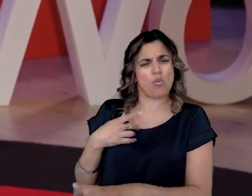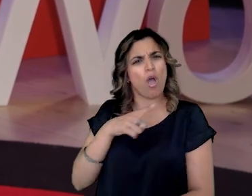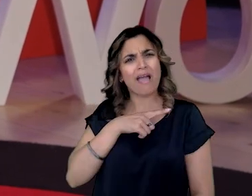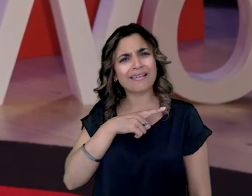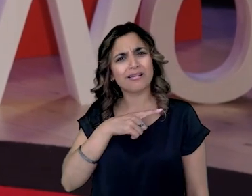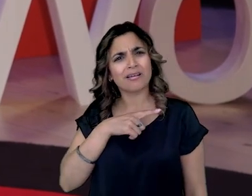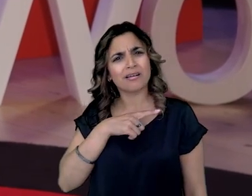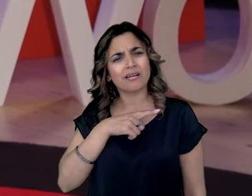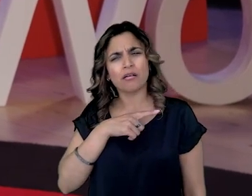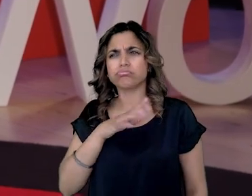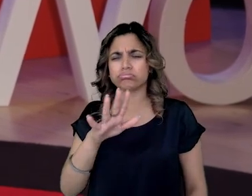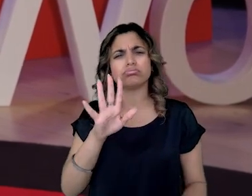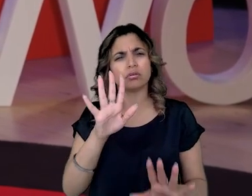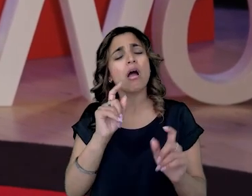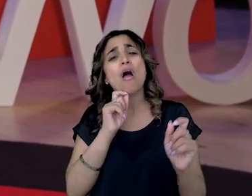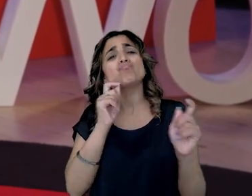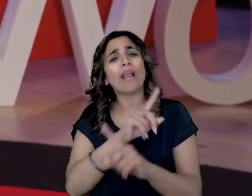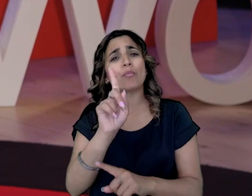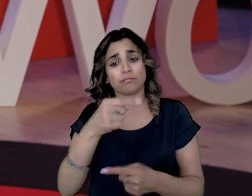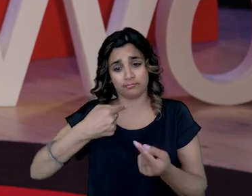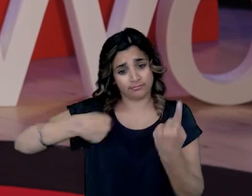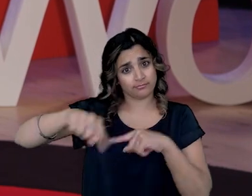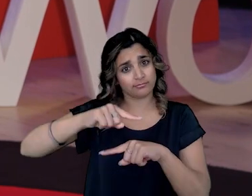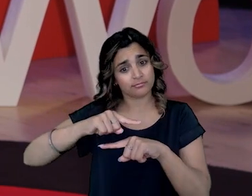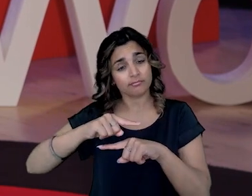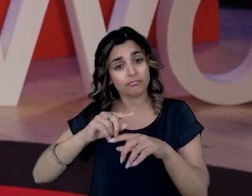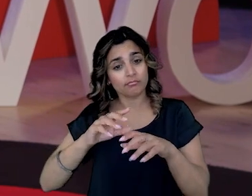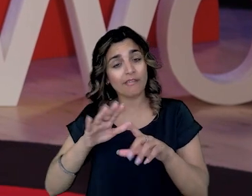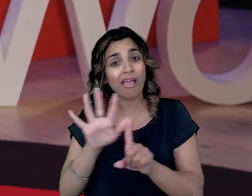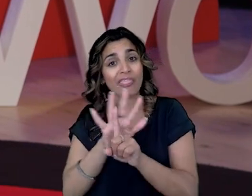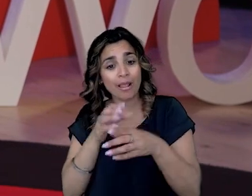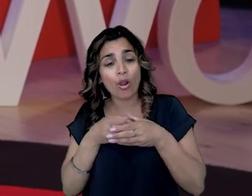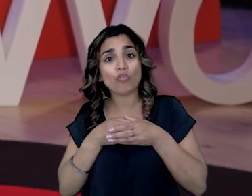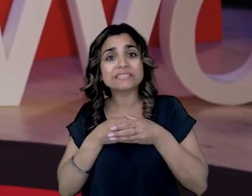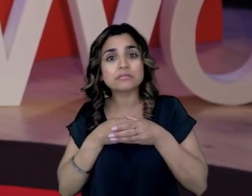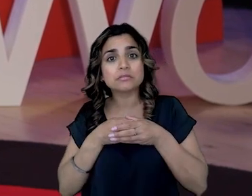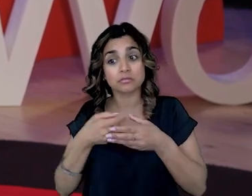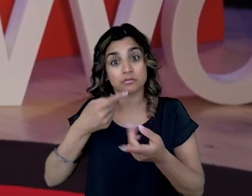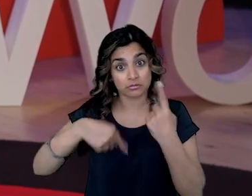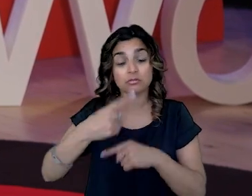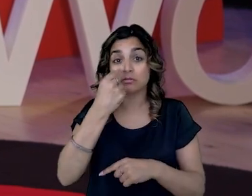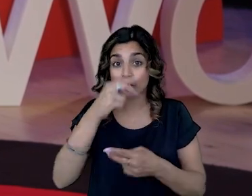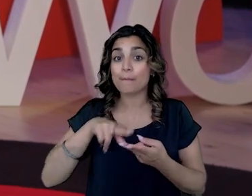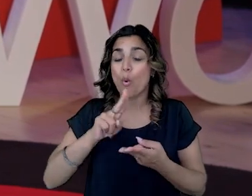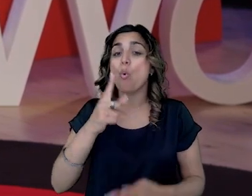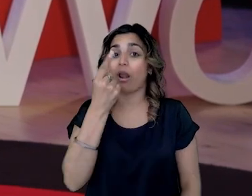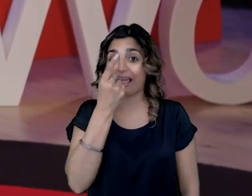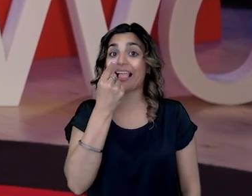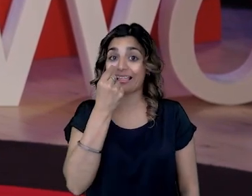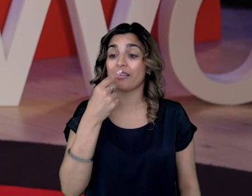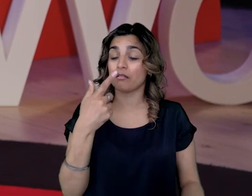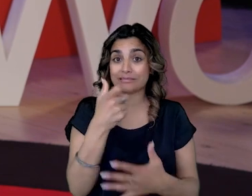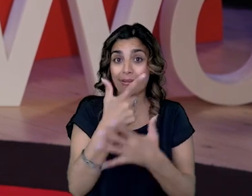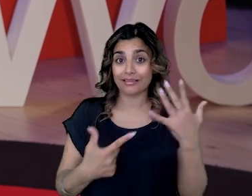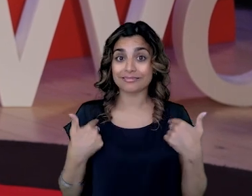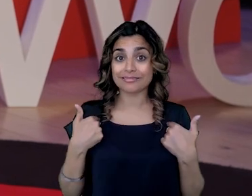or how about the irony that those of us from ethnic minority backgrounds are actually more predisposed to disability